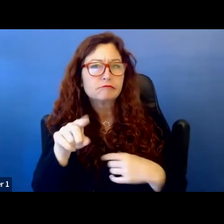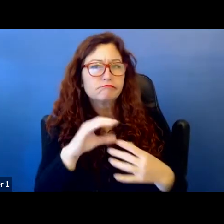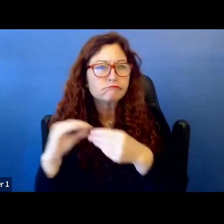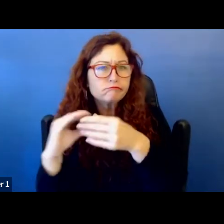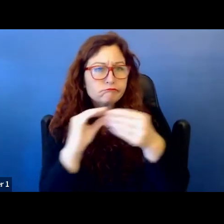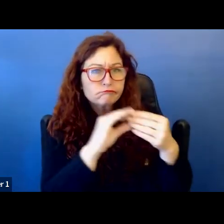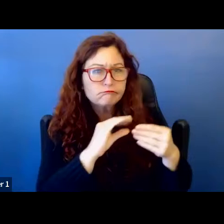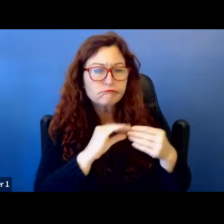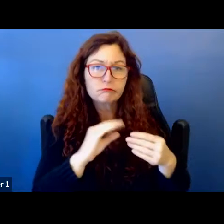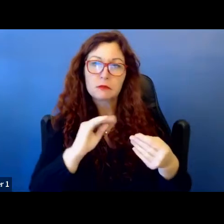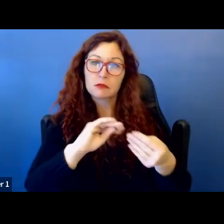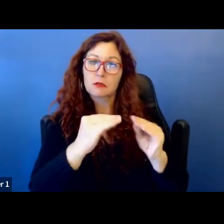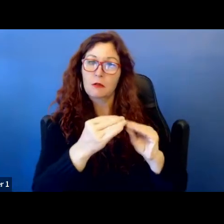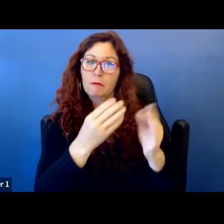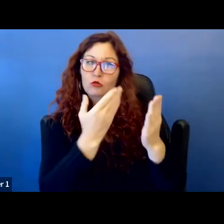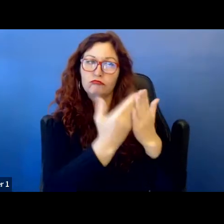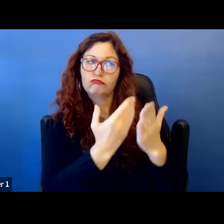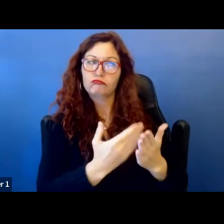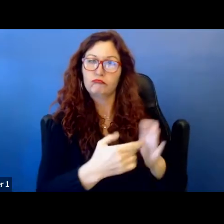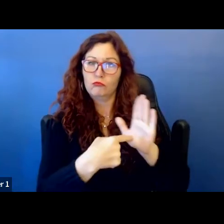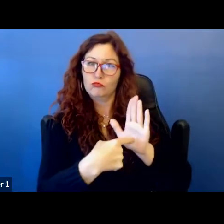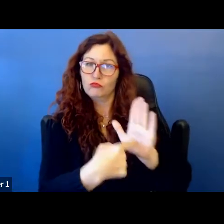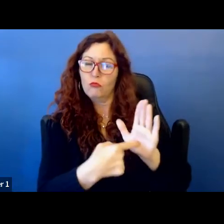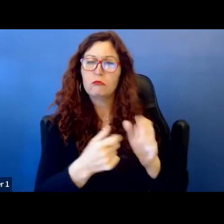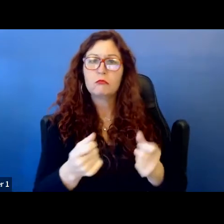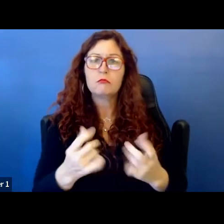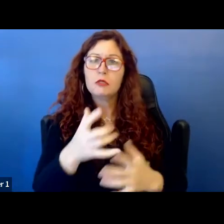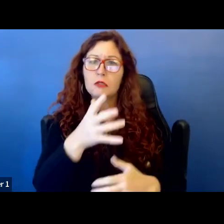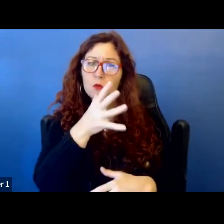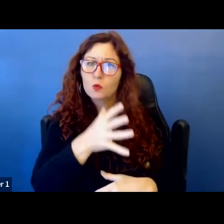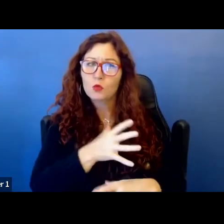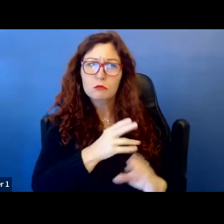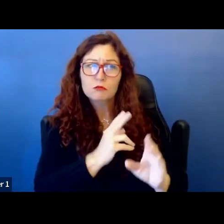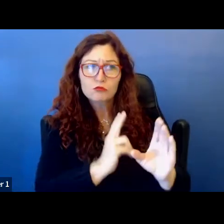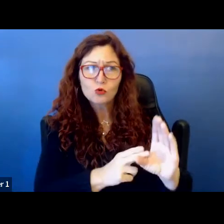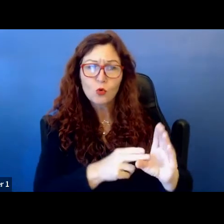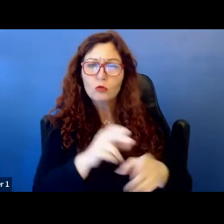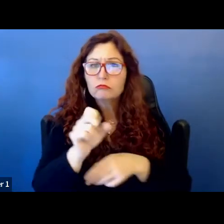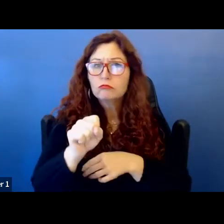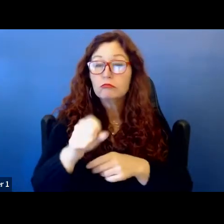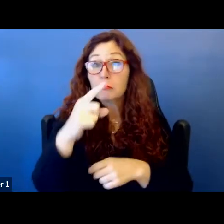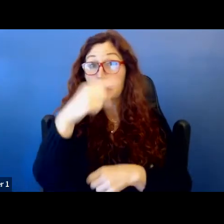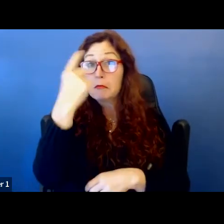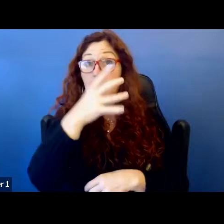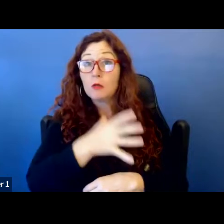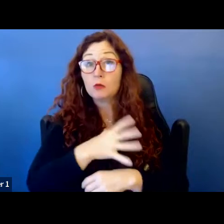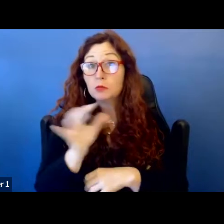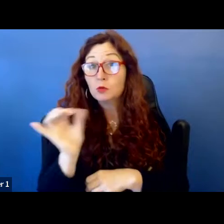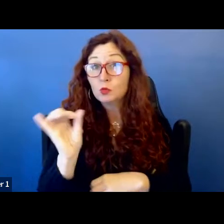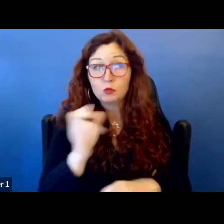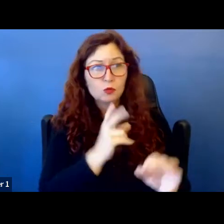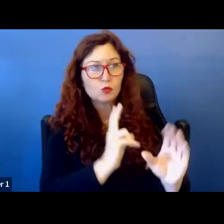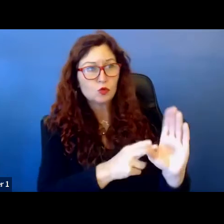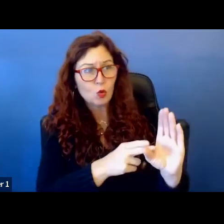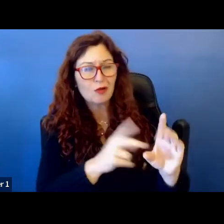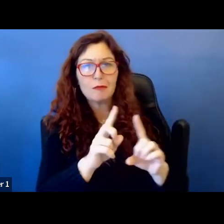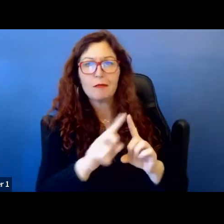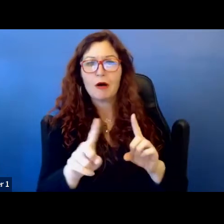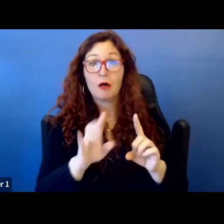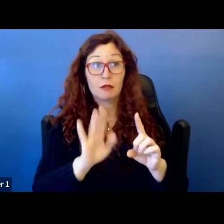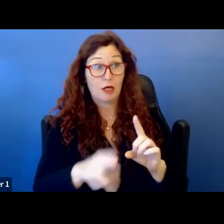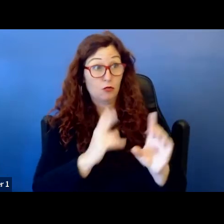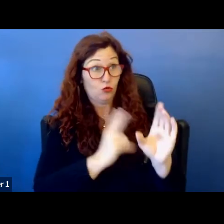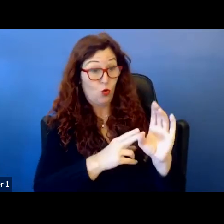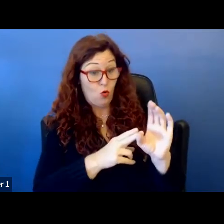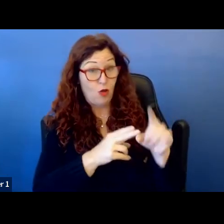and a lot of women joining the trades but they don't have statistics statistics stating how long they have